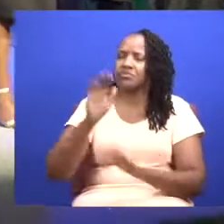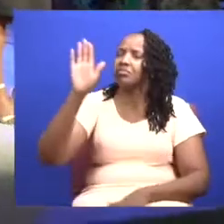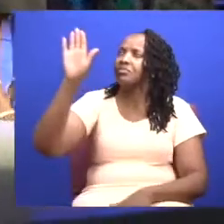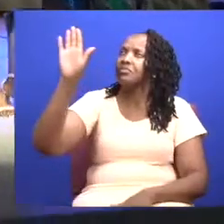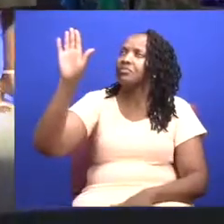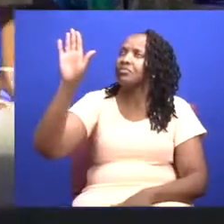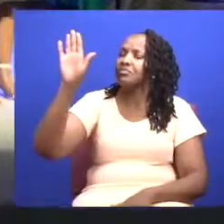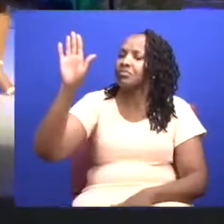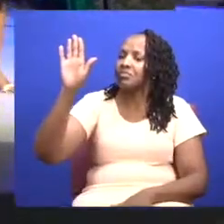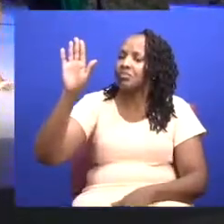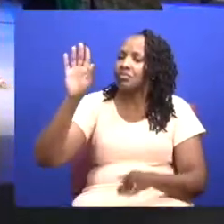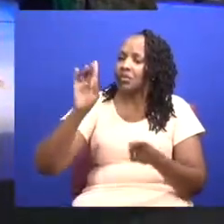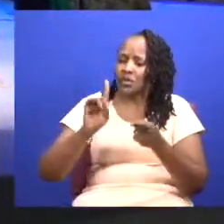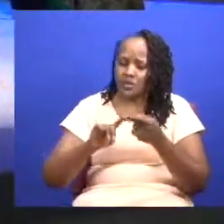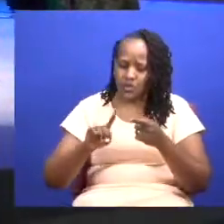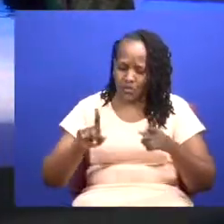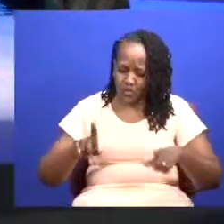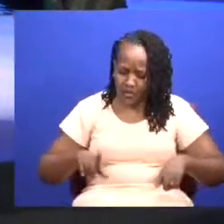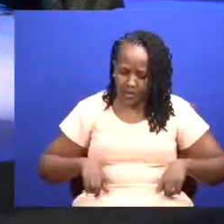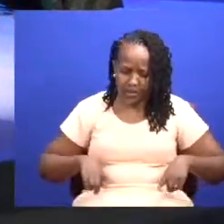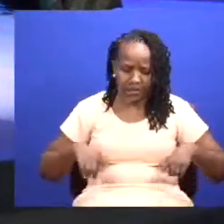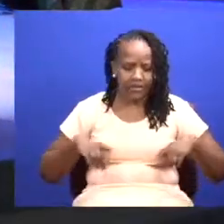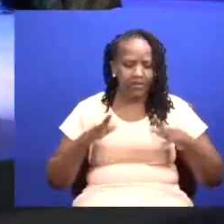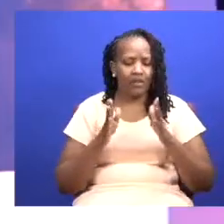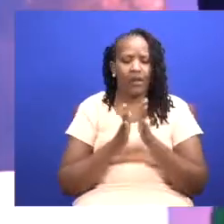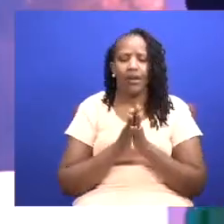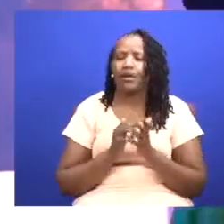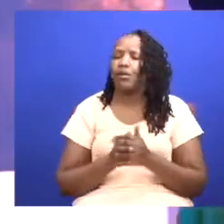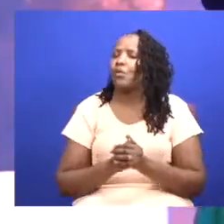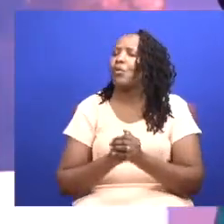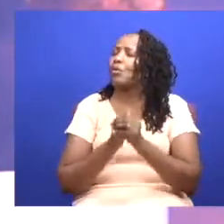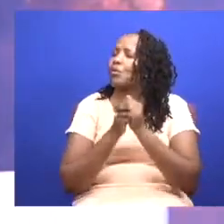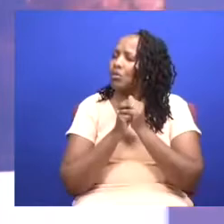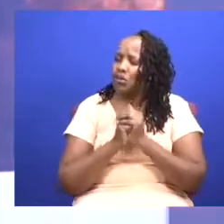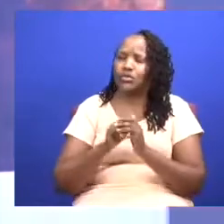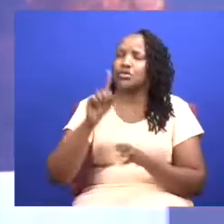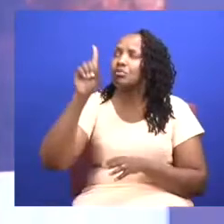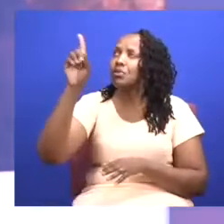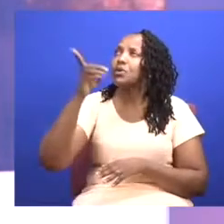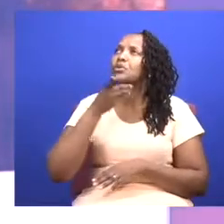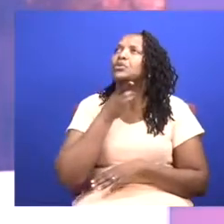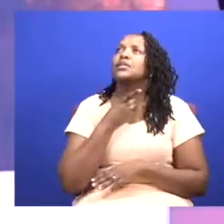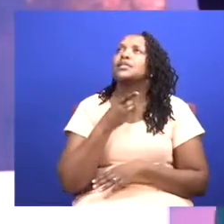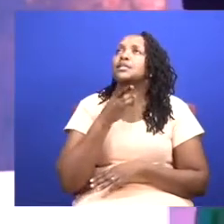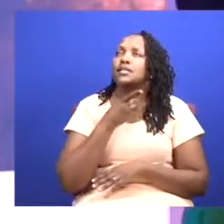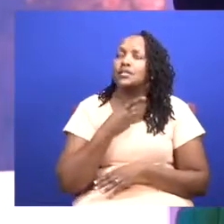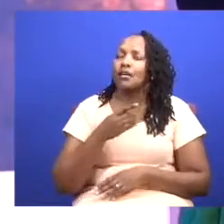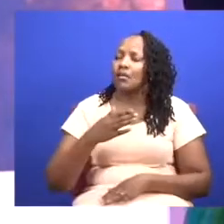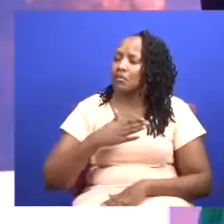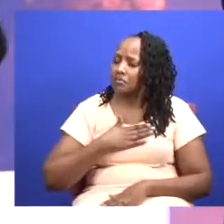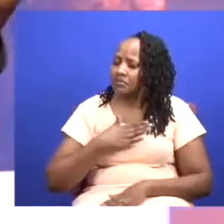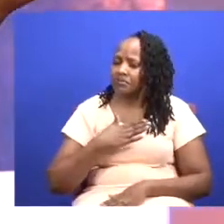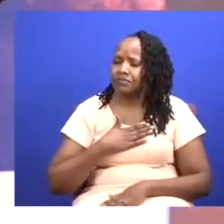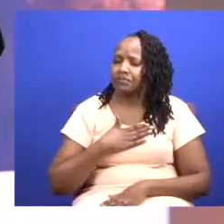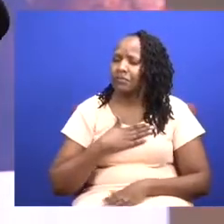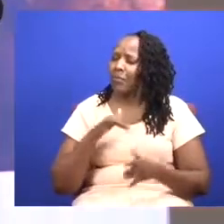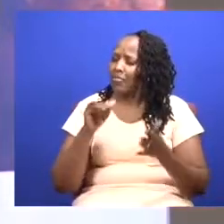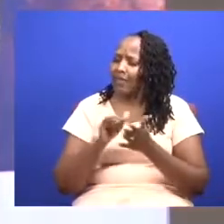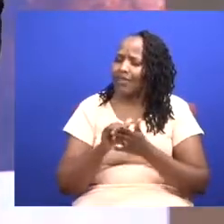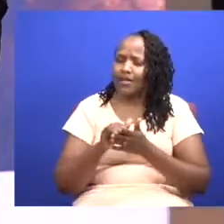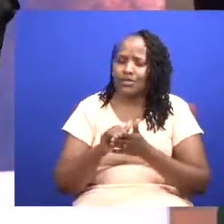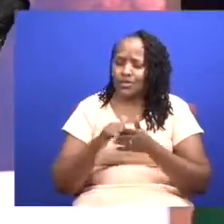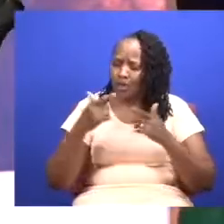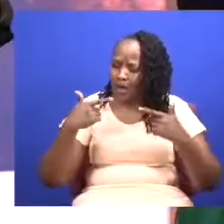worship and adore you. To live and to worship you is our desire. It's our